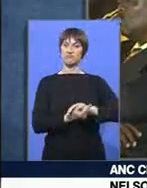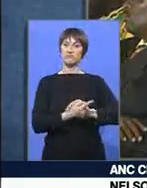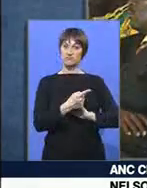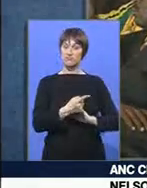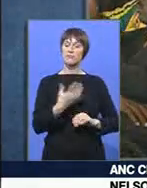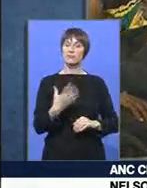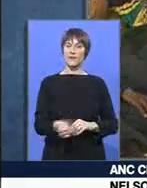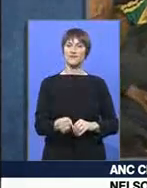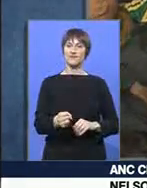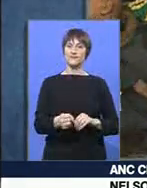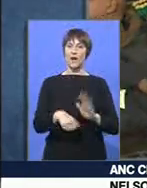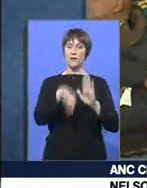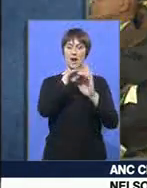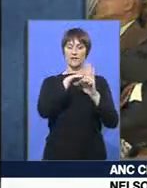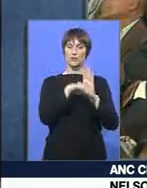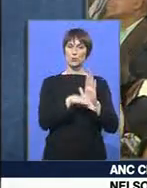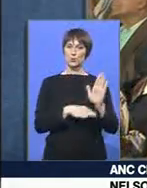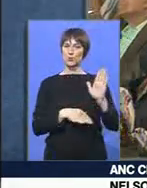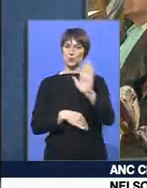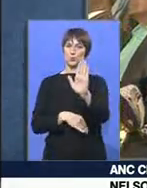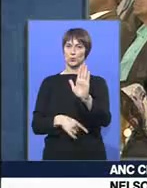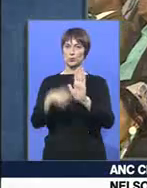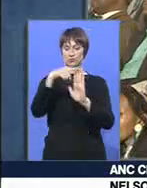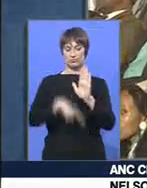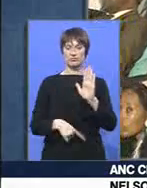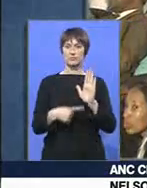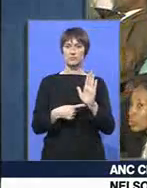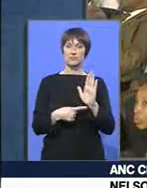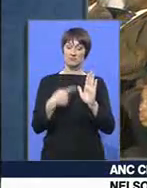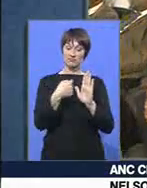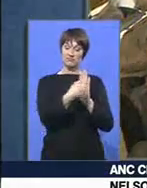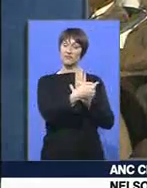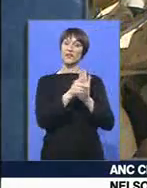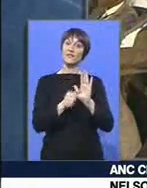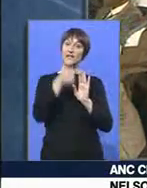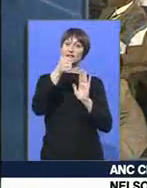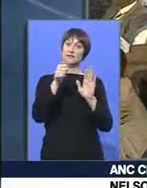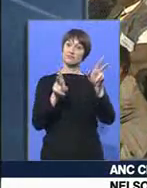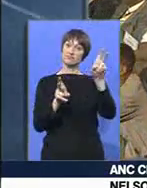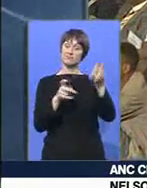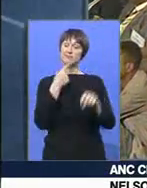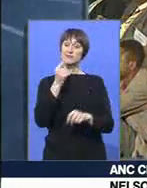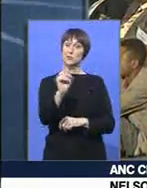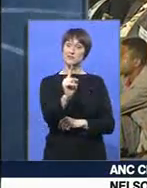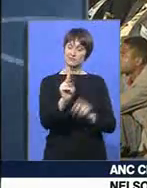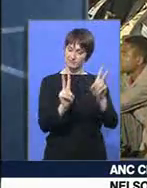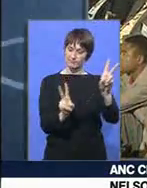manifesto with these timeless words, and I quote,